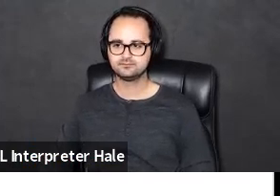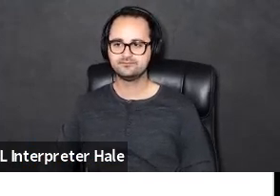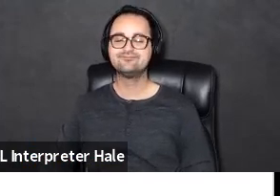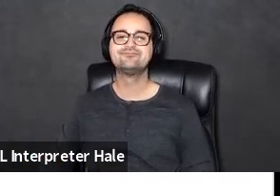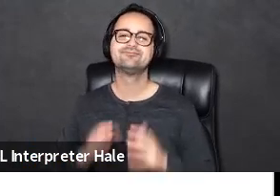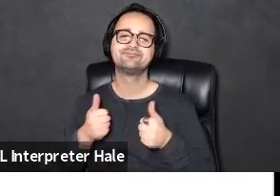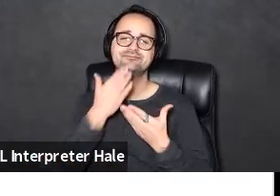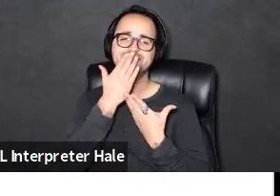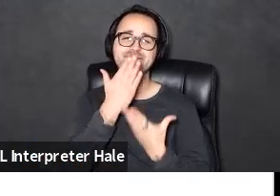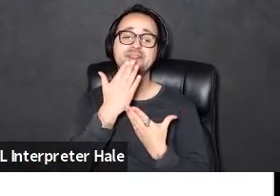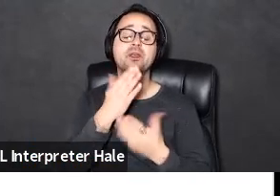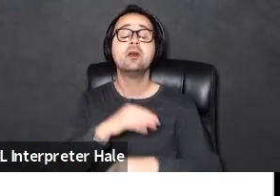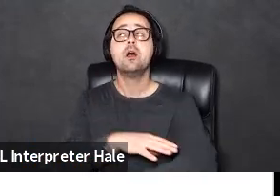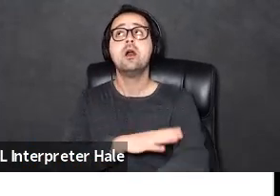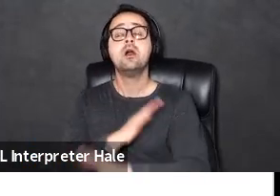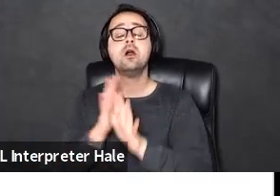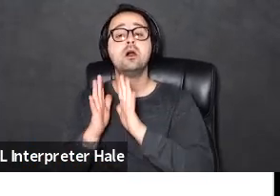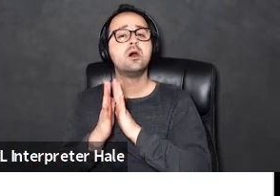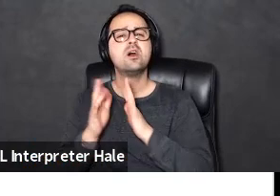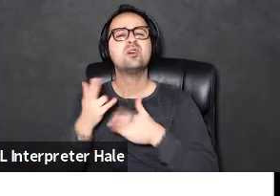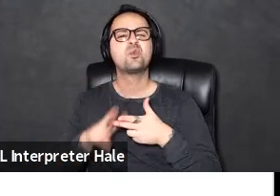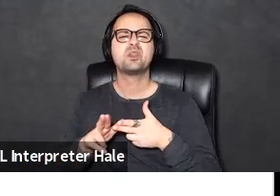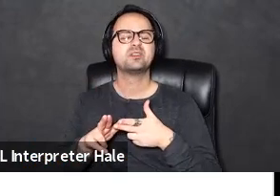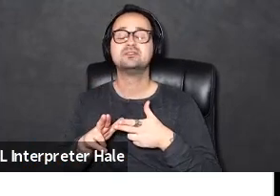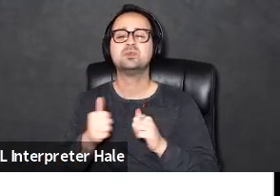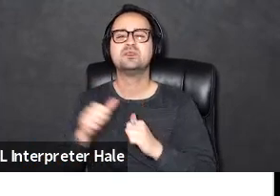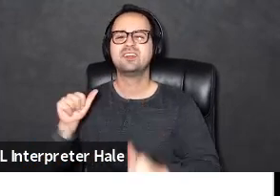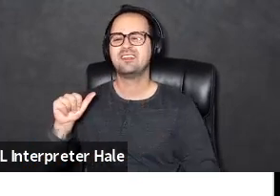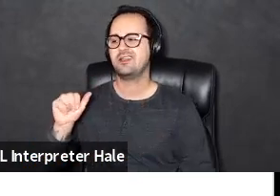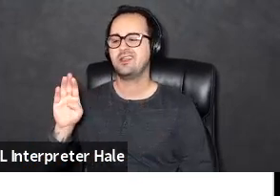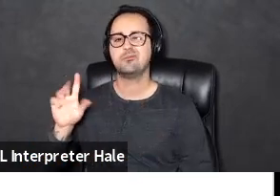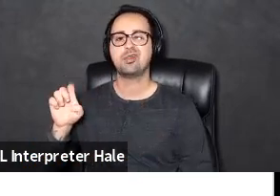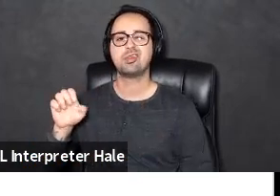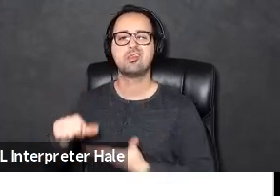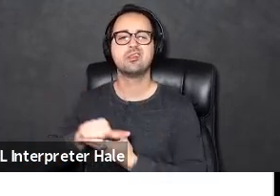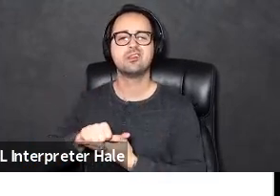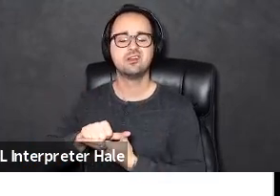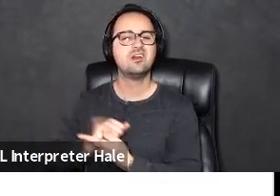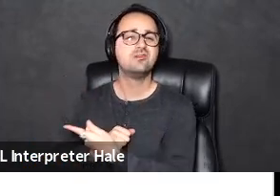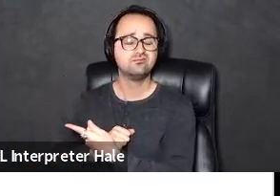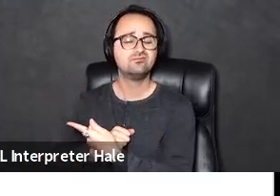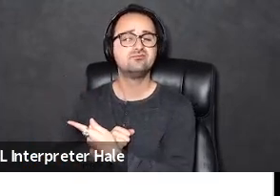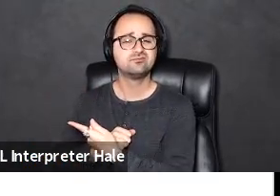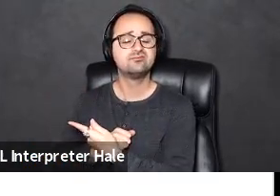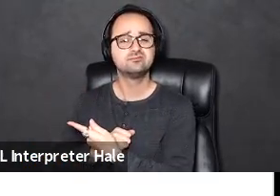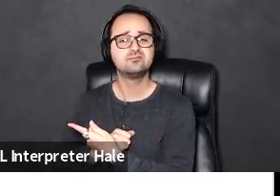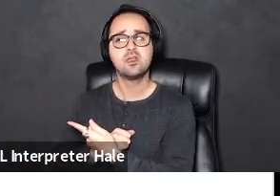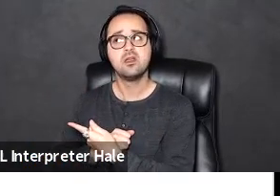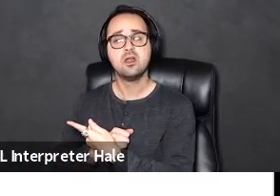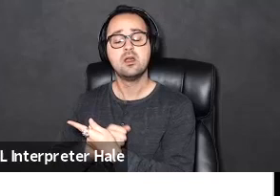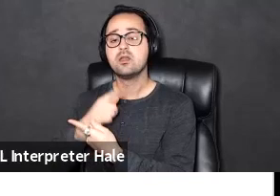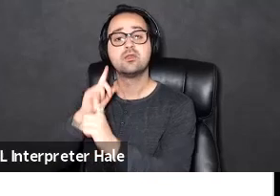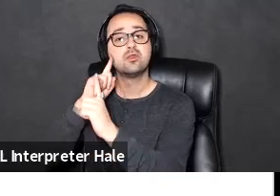Terrific. Thank you. So real quick with ABLE accounts. So this is Achieving Better Life